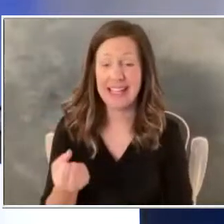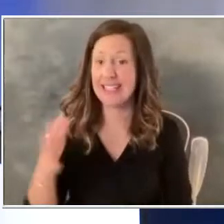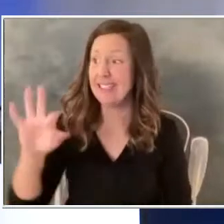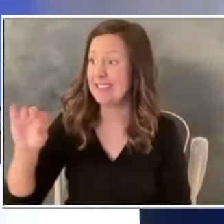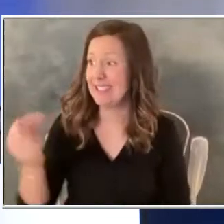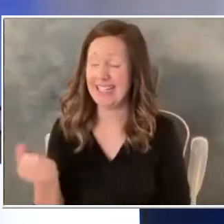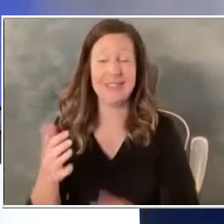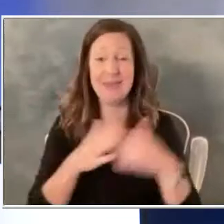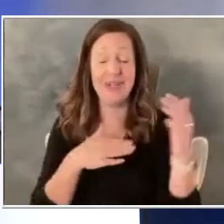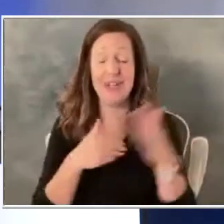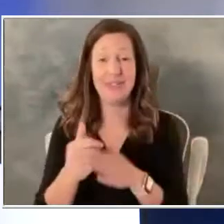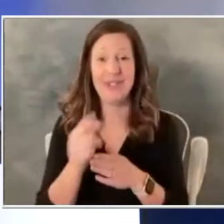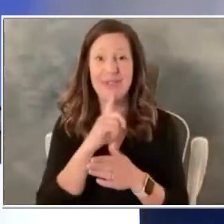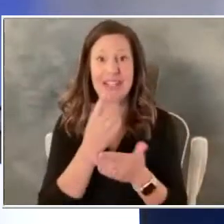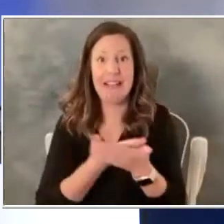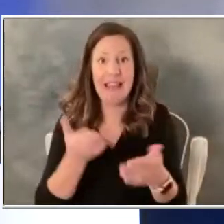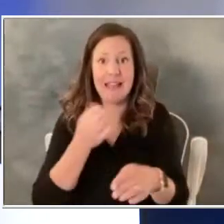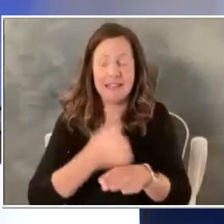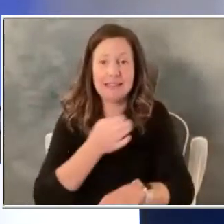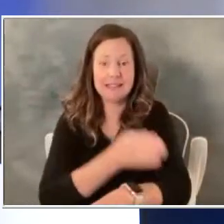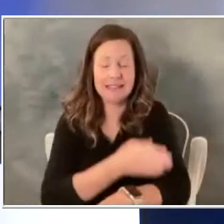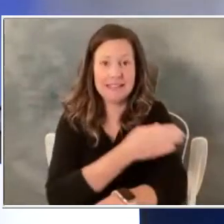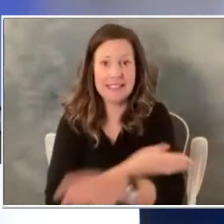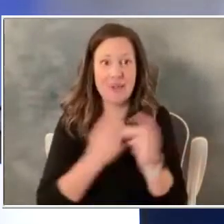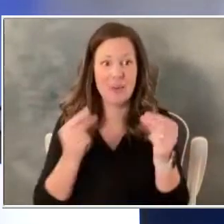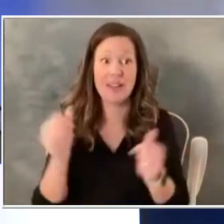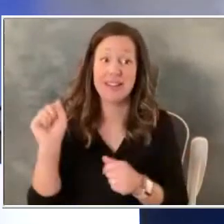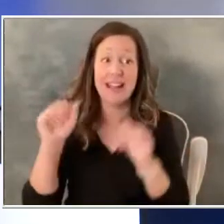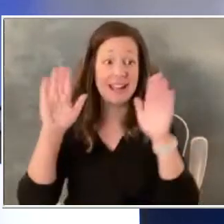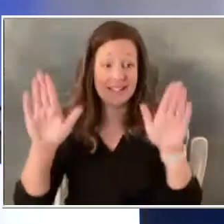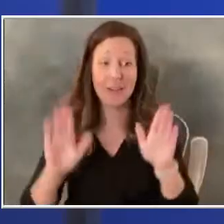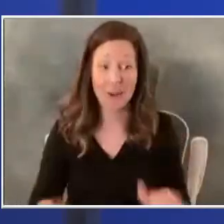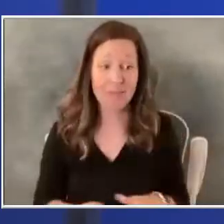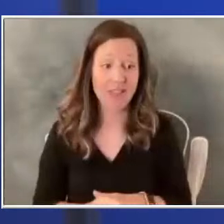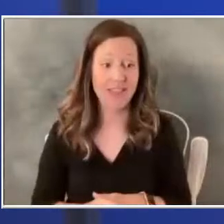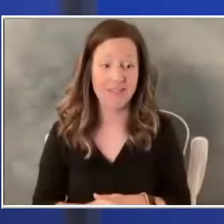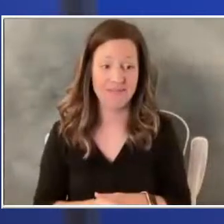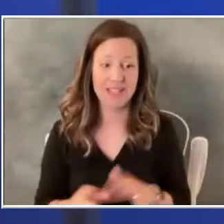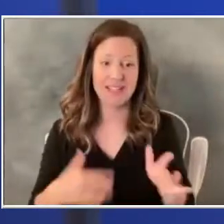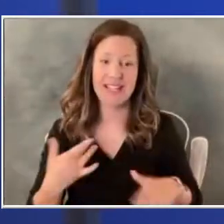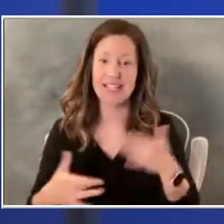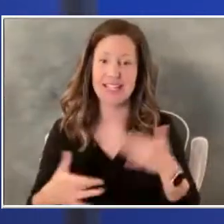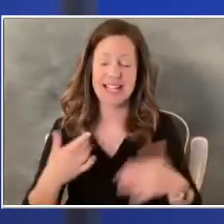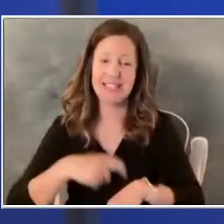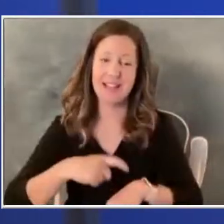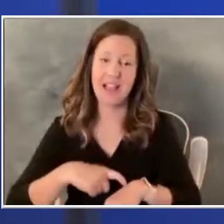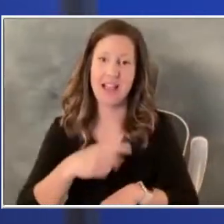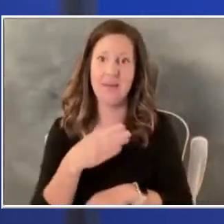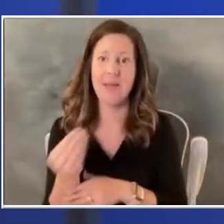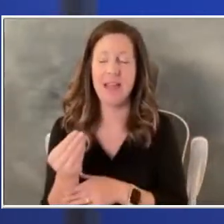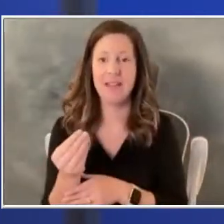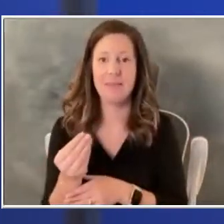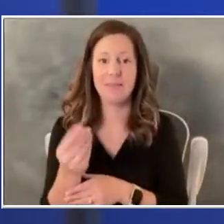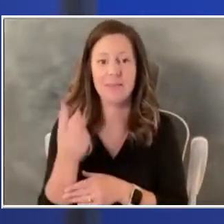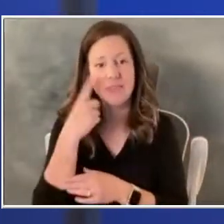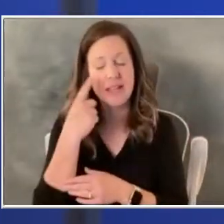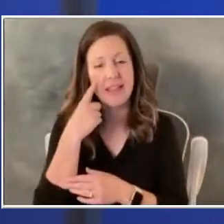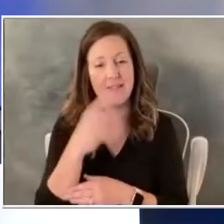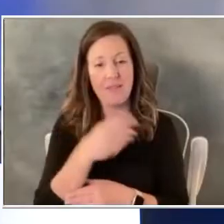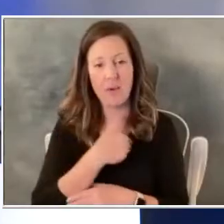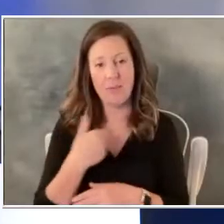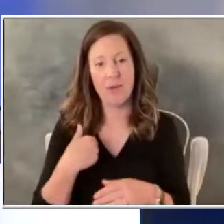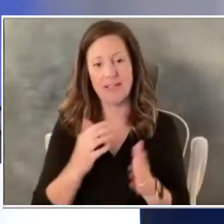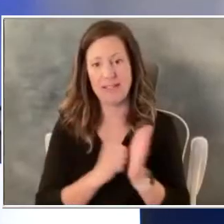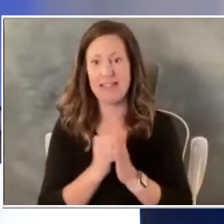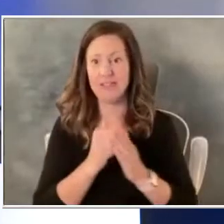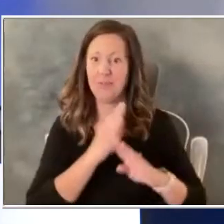quickly things are progressing. It is. It's incredible. It's a very exciting time, I think, for breast cancer prevention. Always